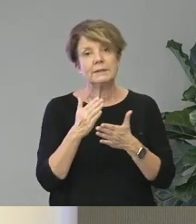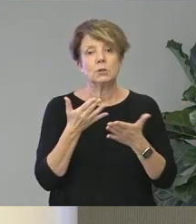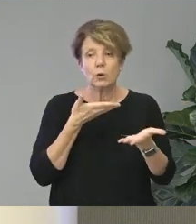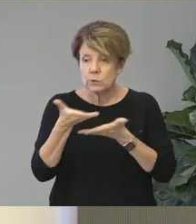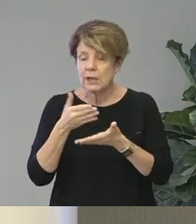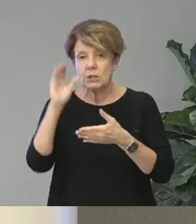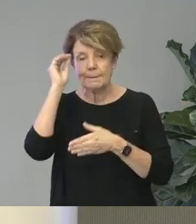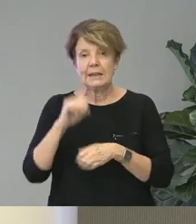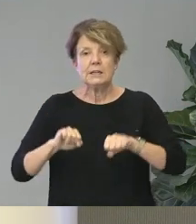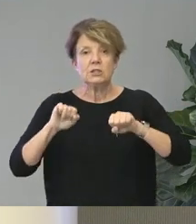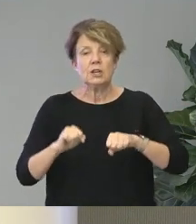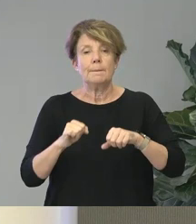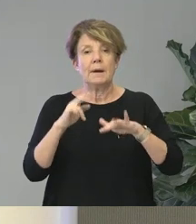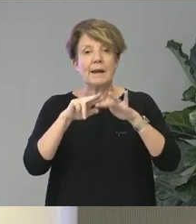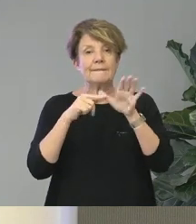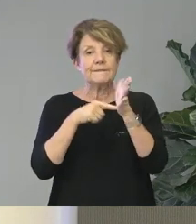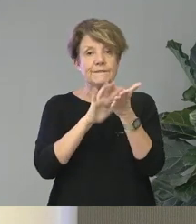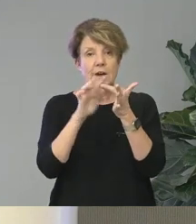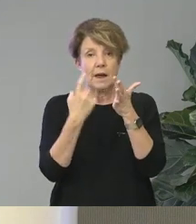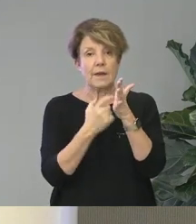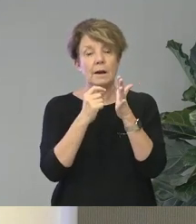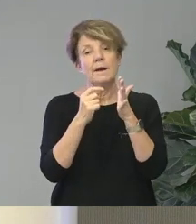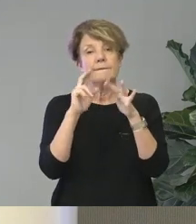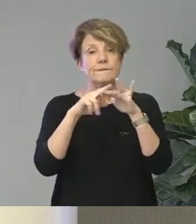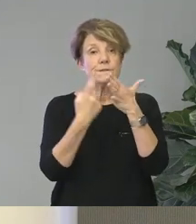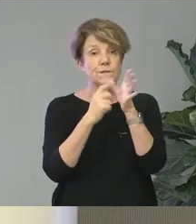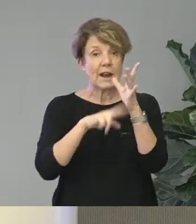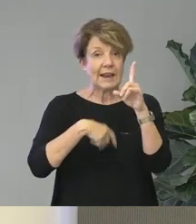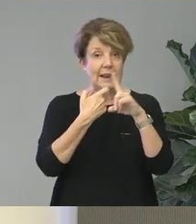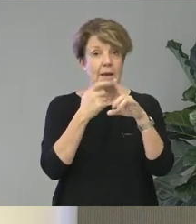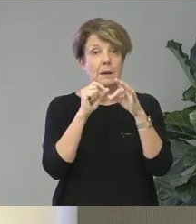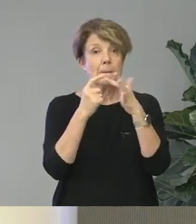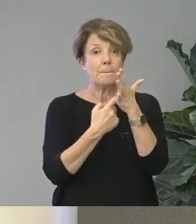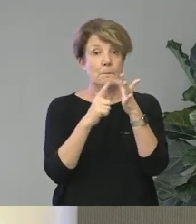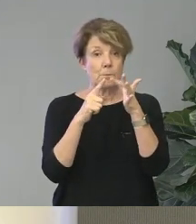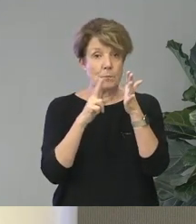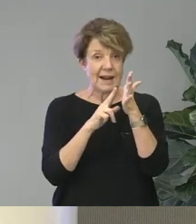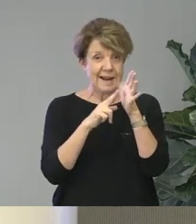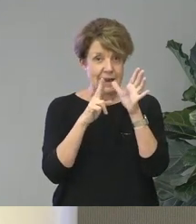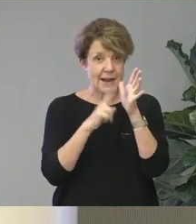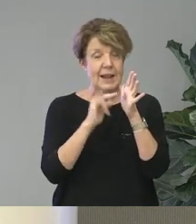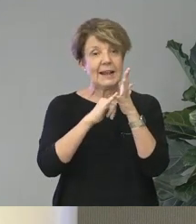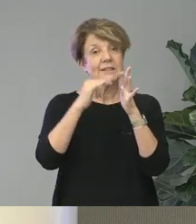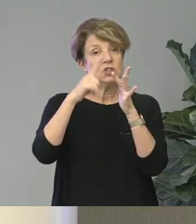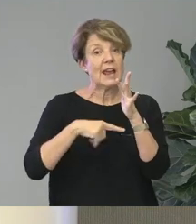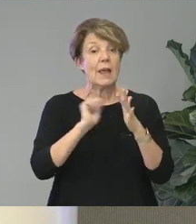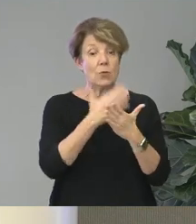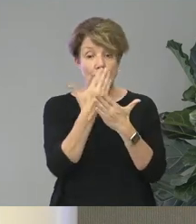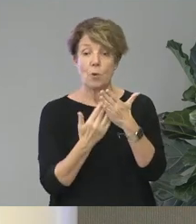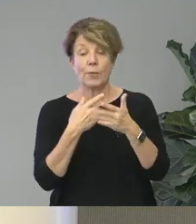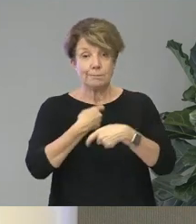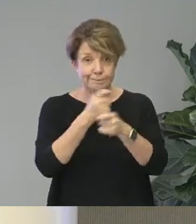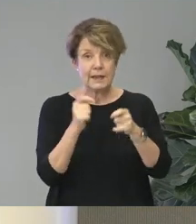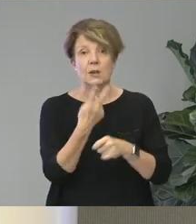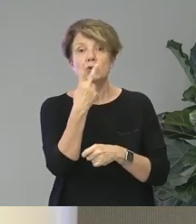Committee, chaired by Father Frank Brennan, SJ, and its report of 2009. And the research